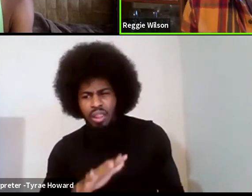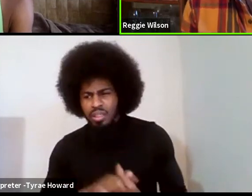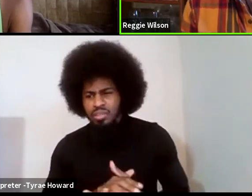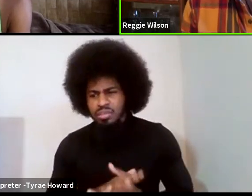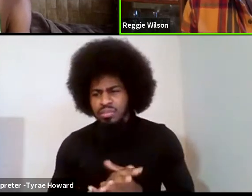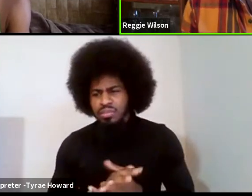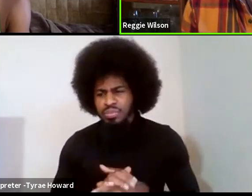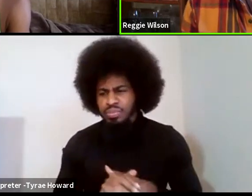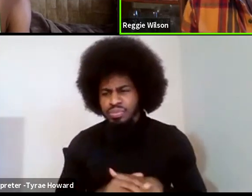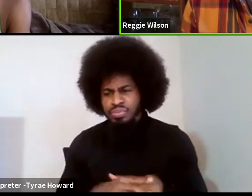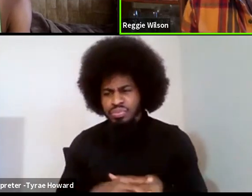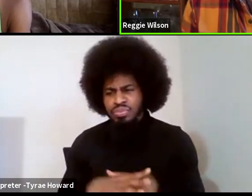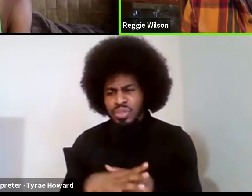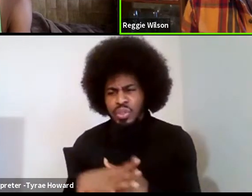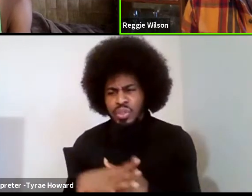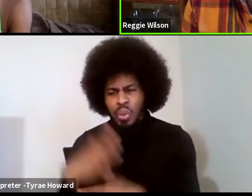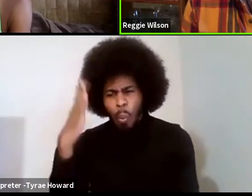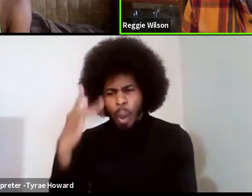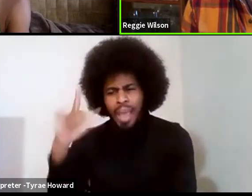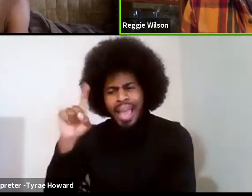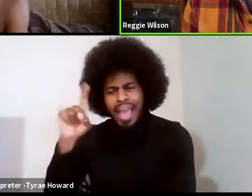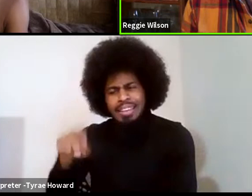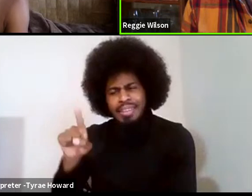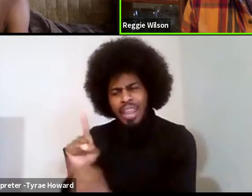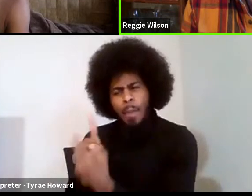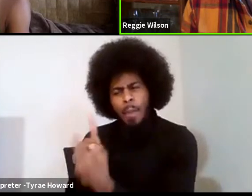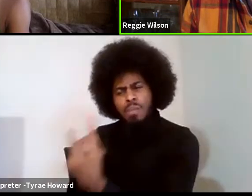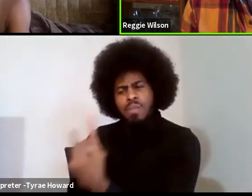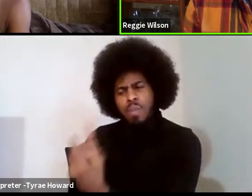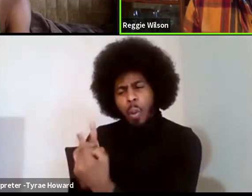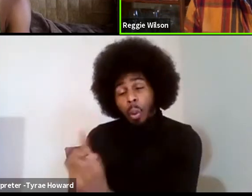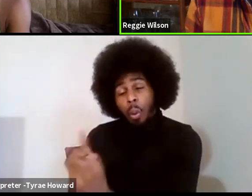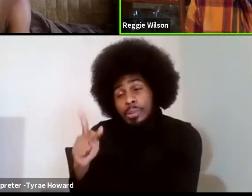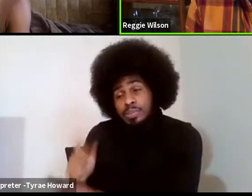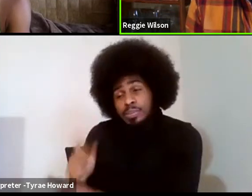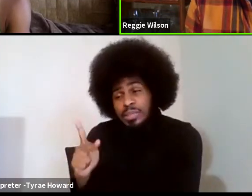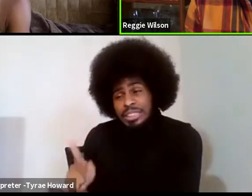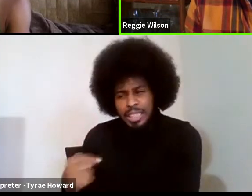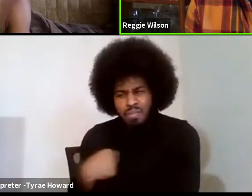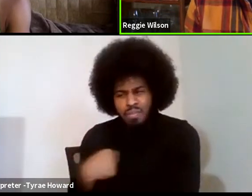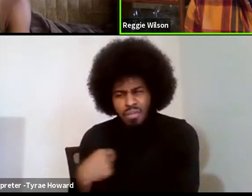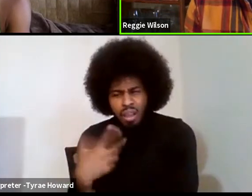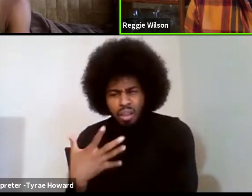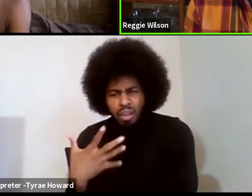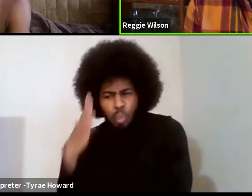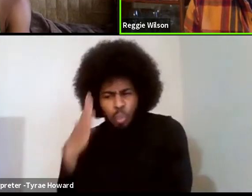I love needing somebody to babysit me, but I don't always like to think that it's